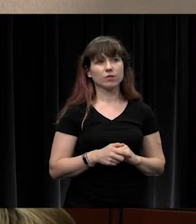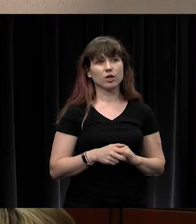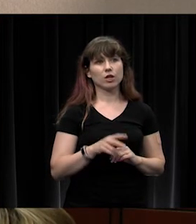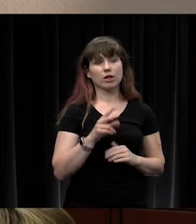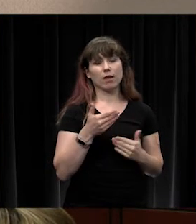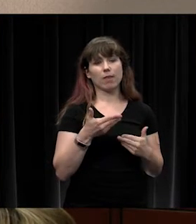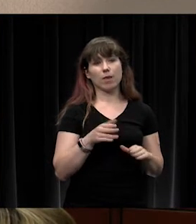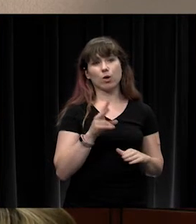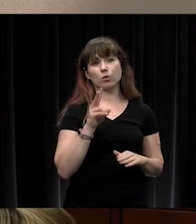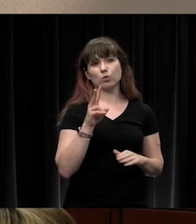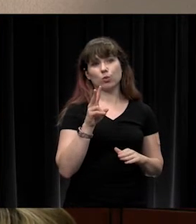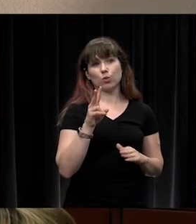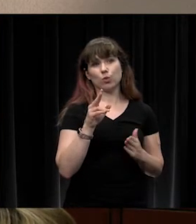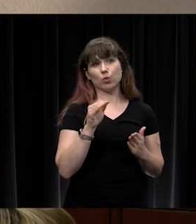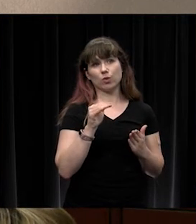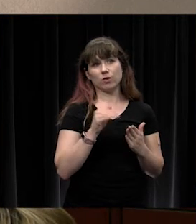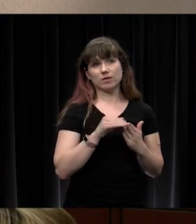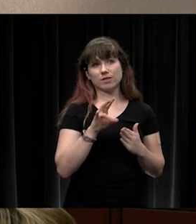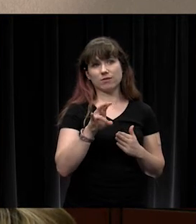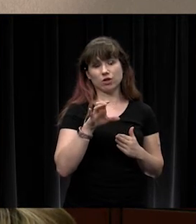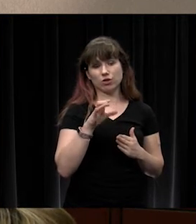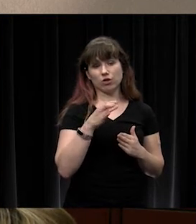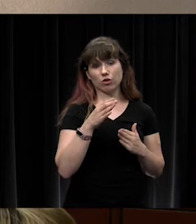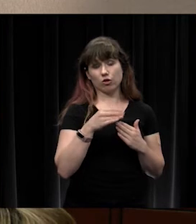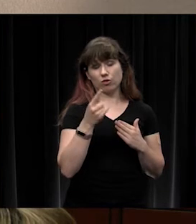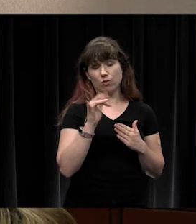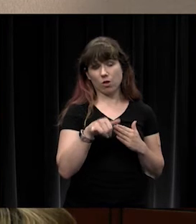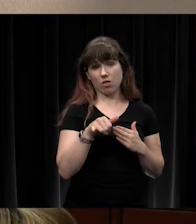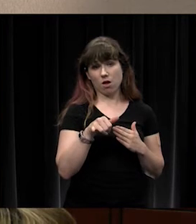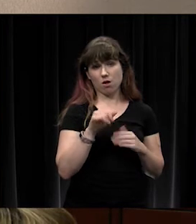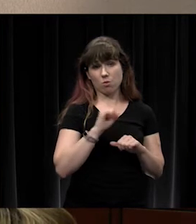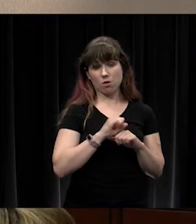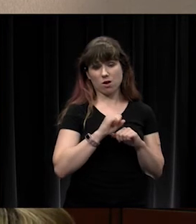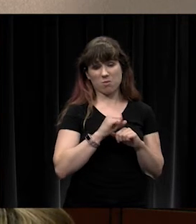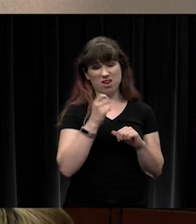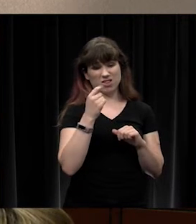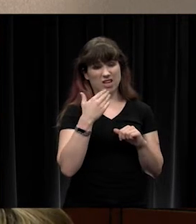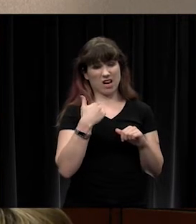$2,700,000 for this work. We were slightly under the amount we had authorized.